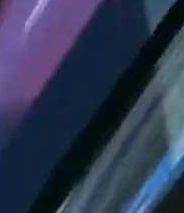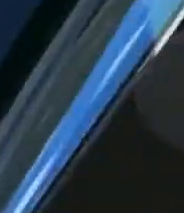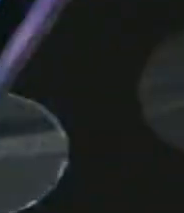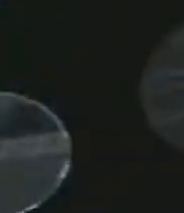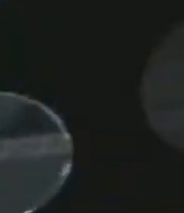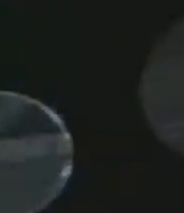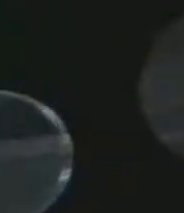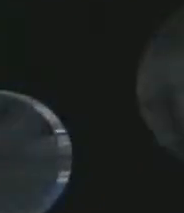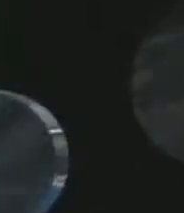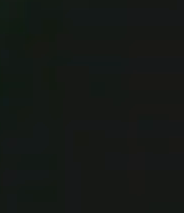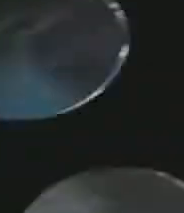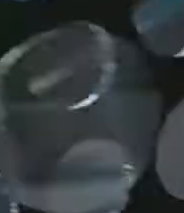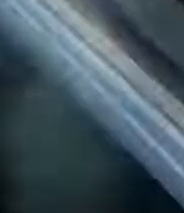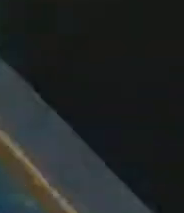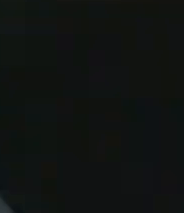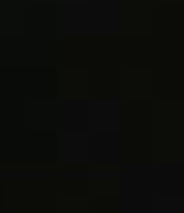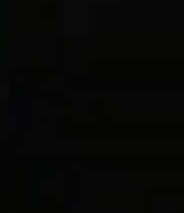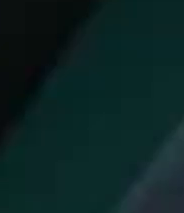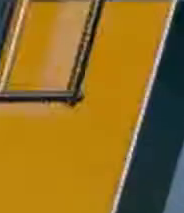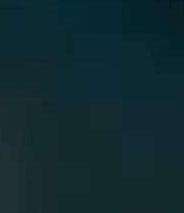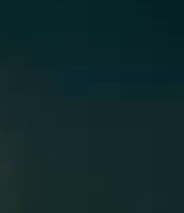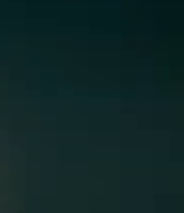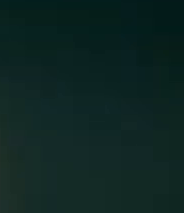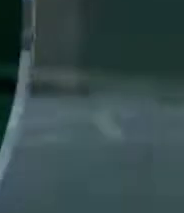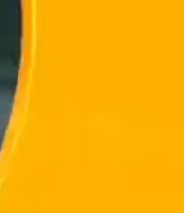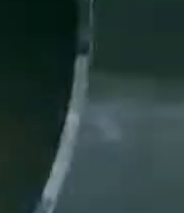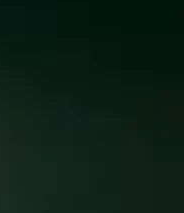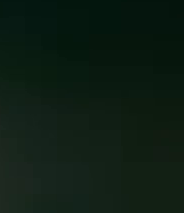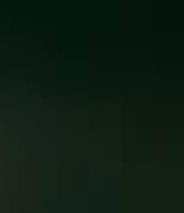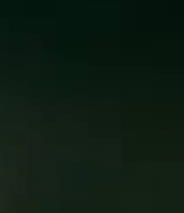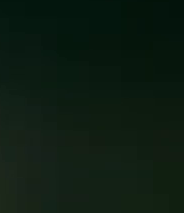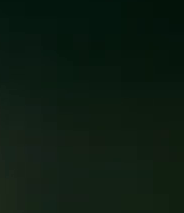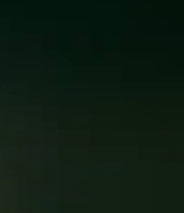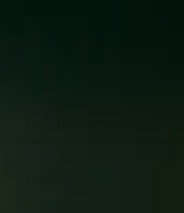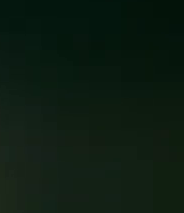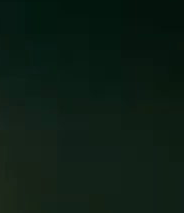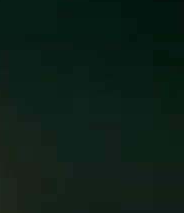Smart 24.